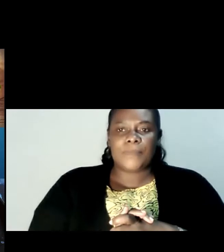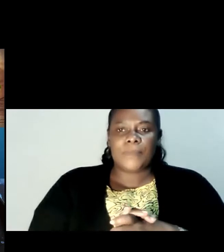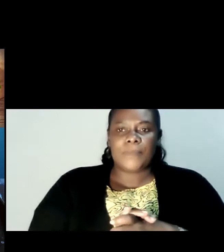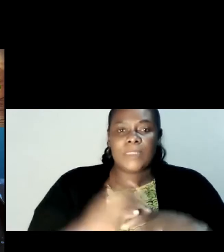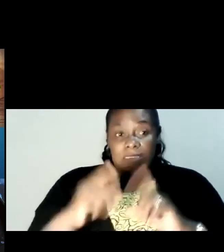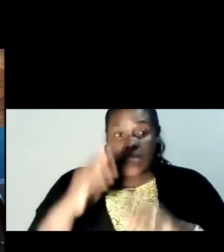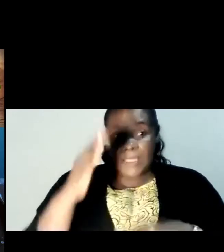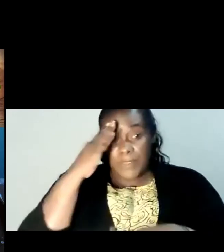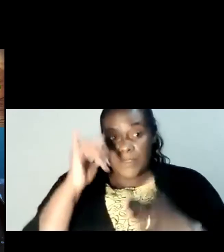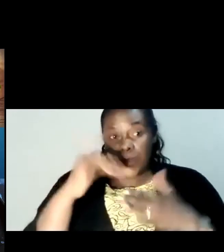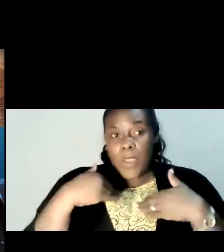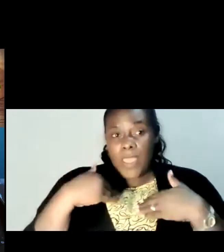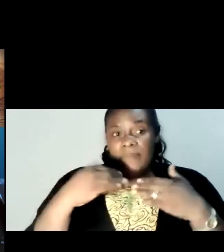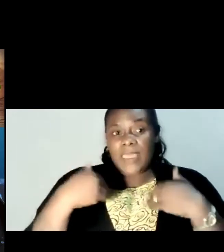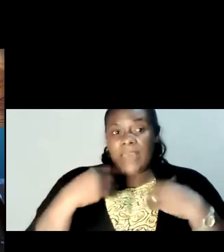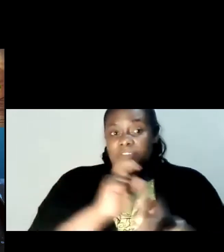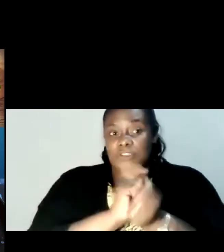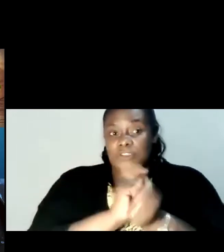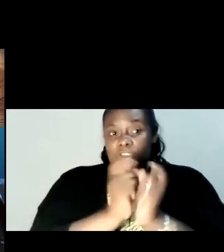Just let me know.